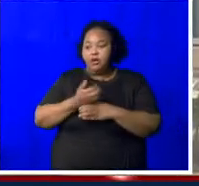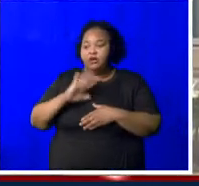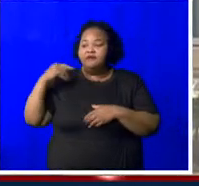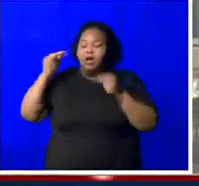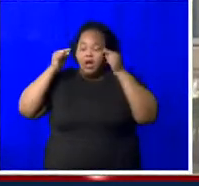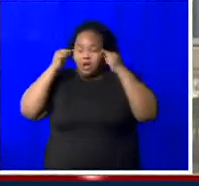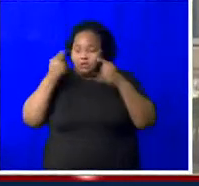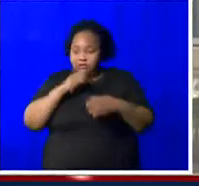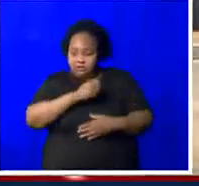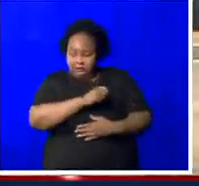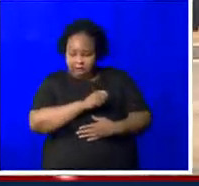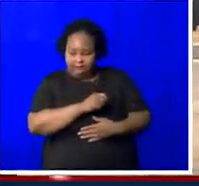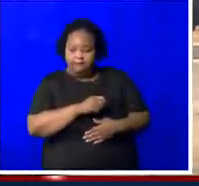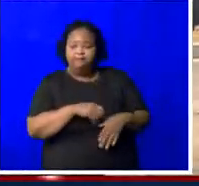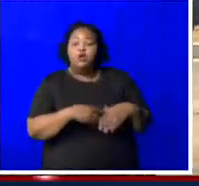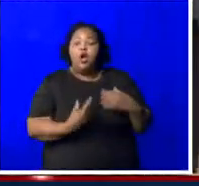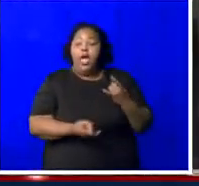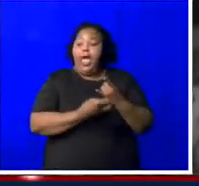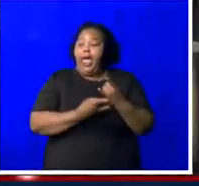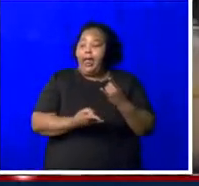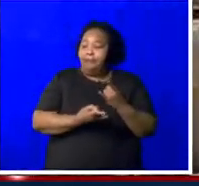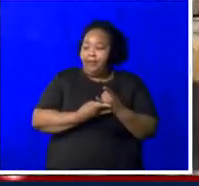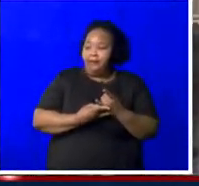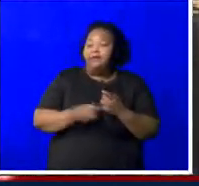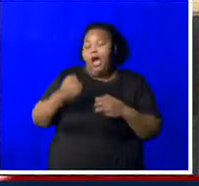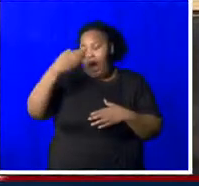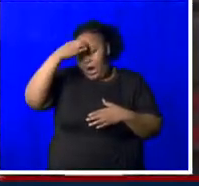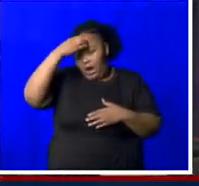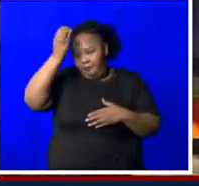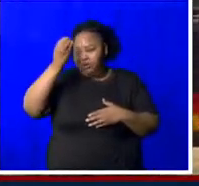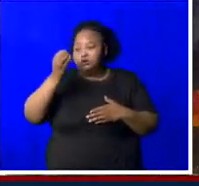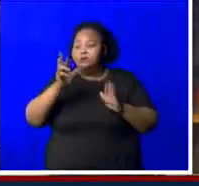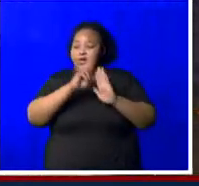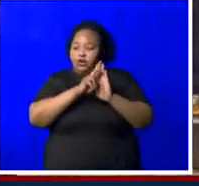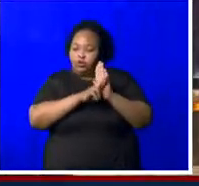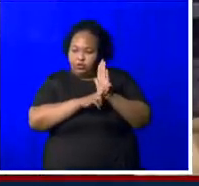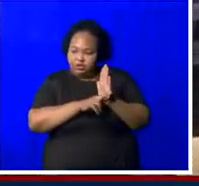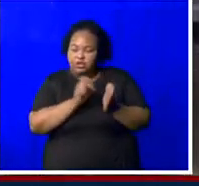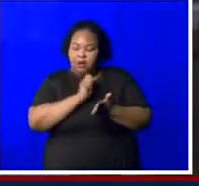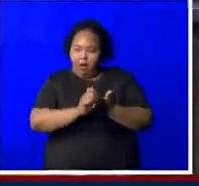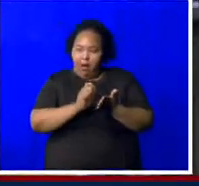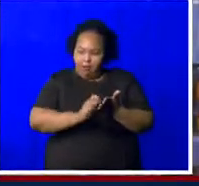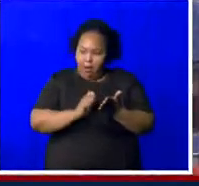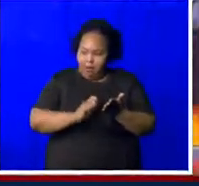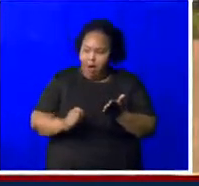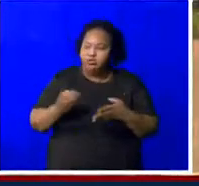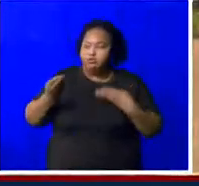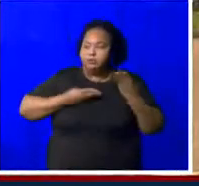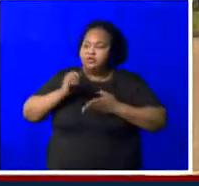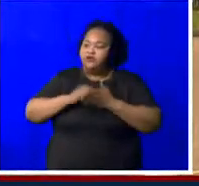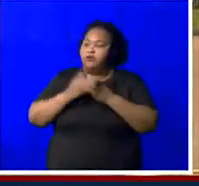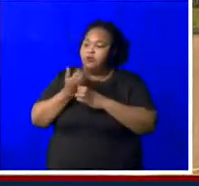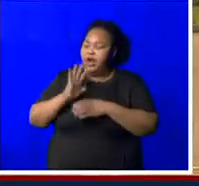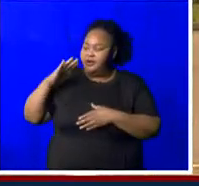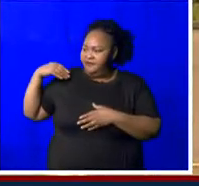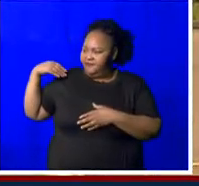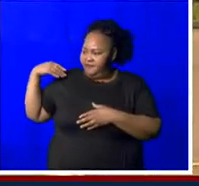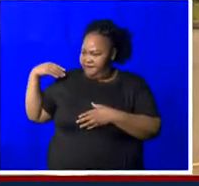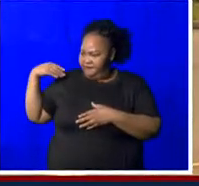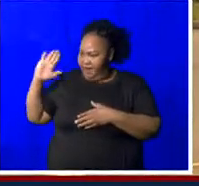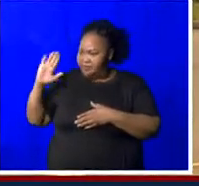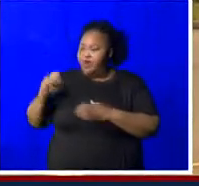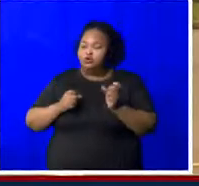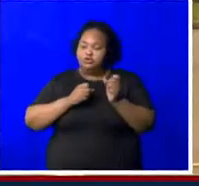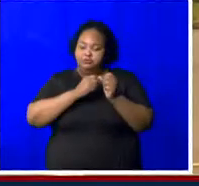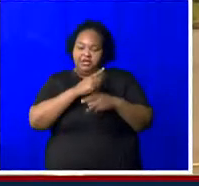ukuthi bosomabhizinisi babe nelisasasa lekutohlanyela timali ngaphansi kwetindzawo letikhethekile ema-special economic